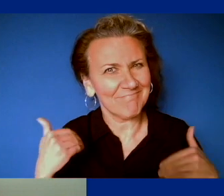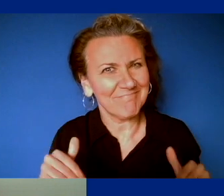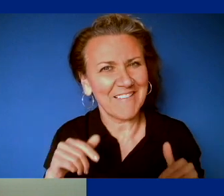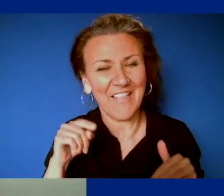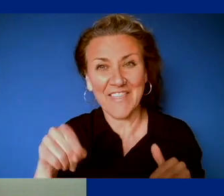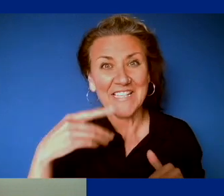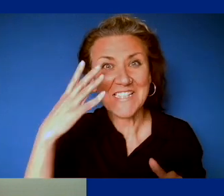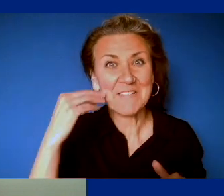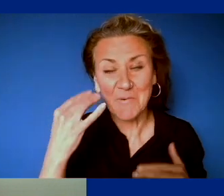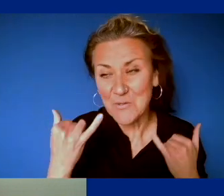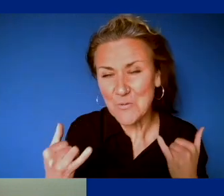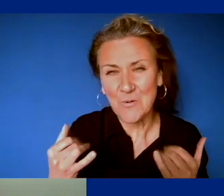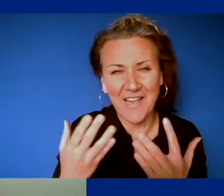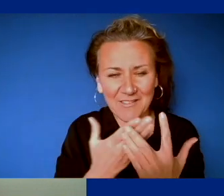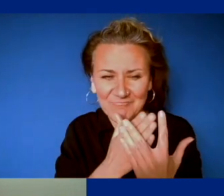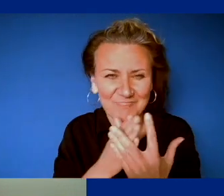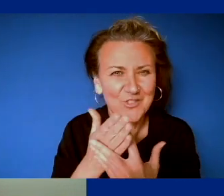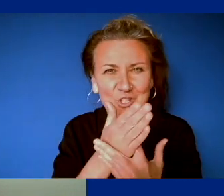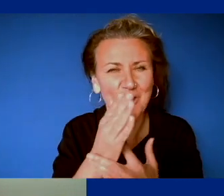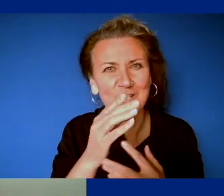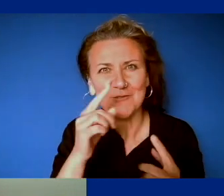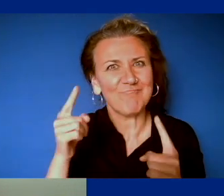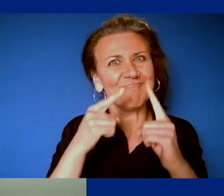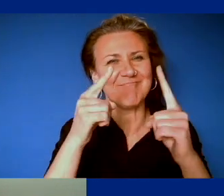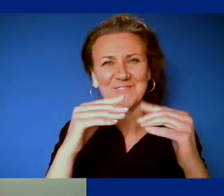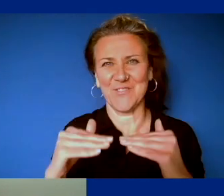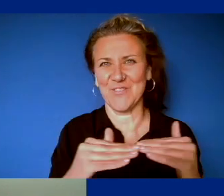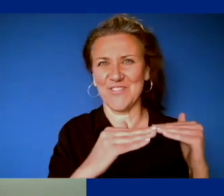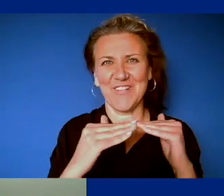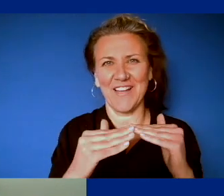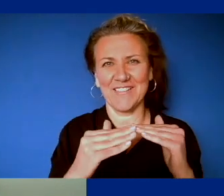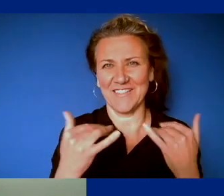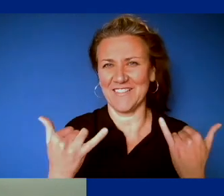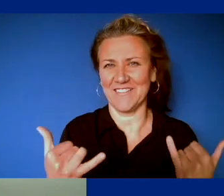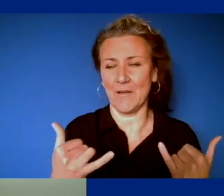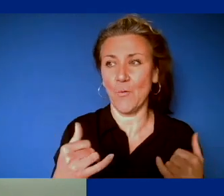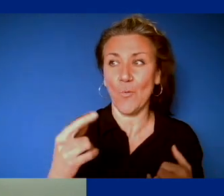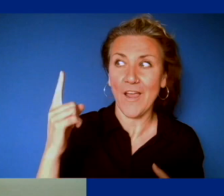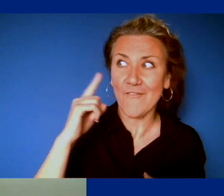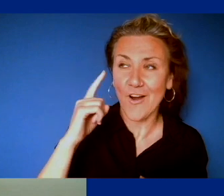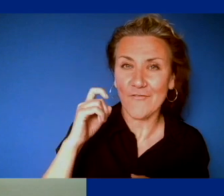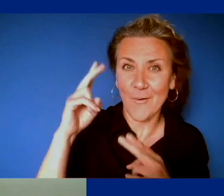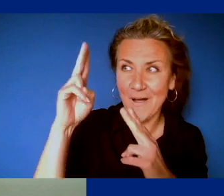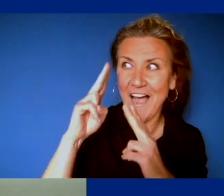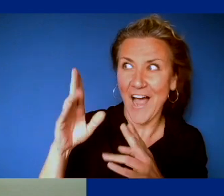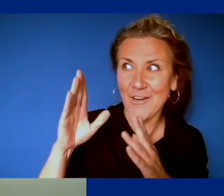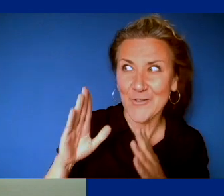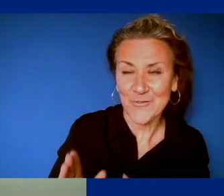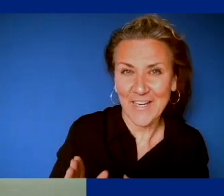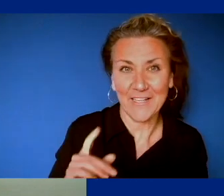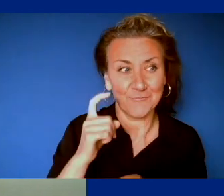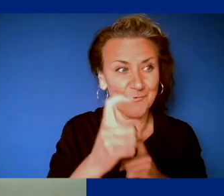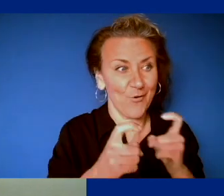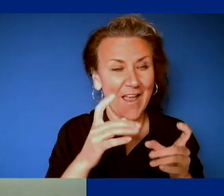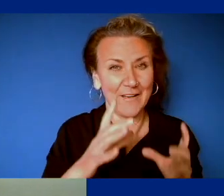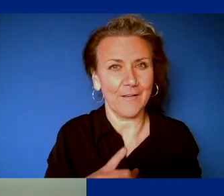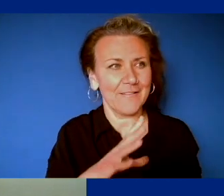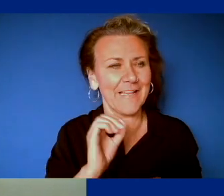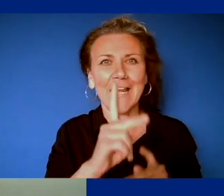journey to justice today. We have heard from our honorees, grantees, and beneficiaries